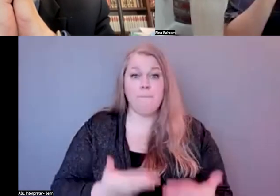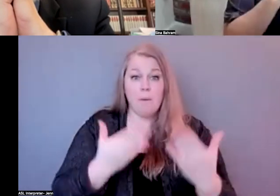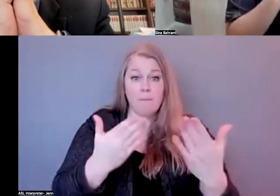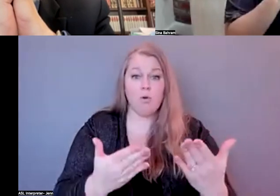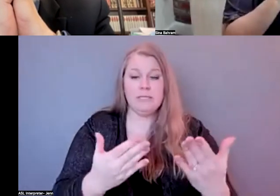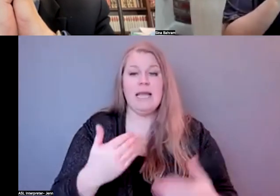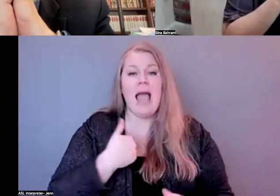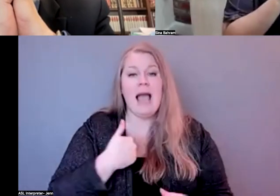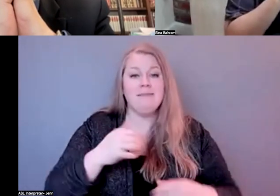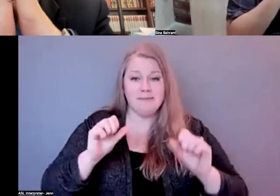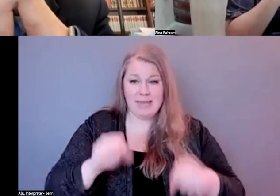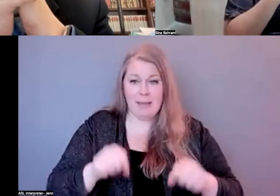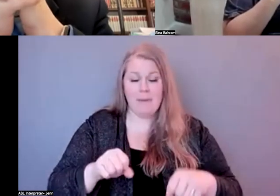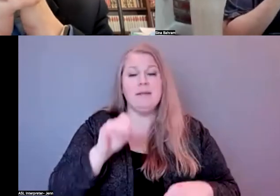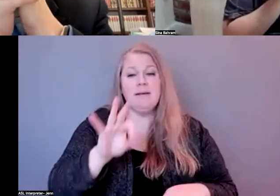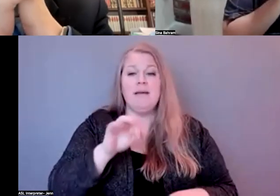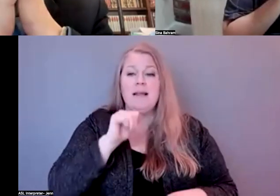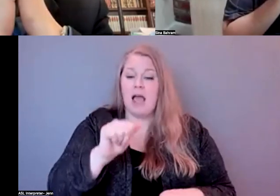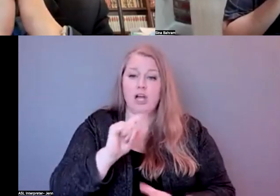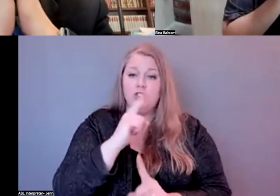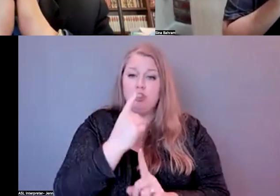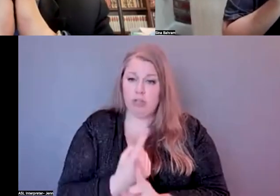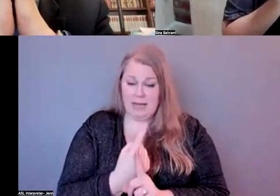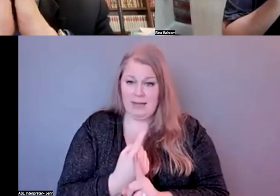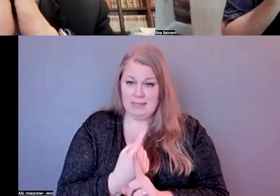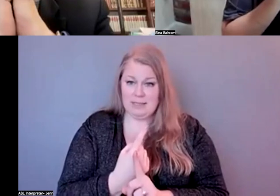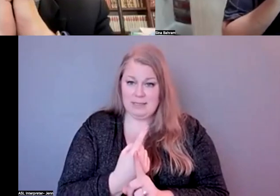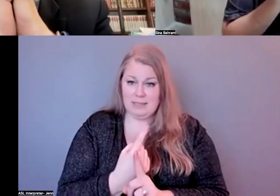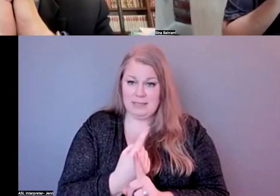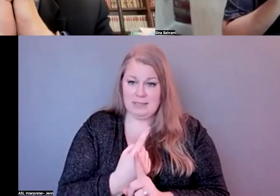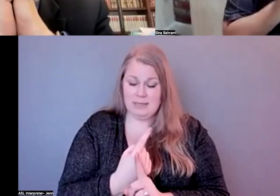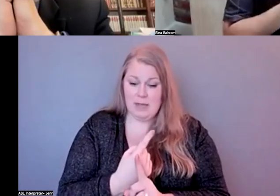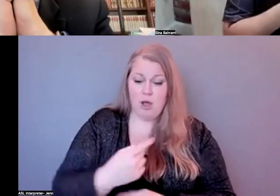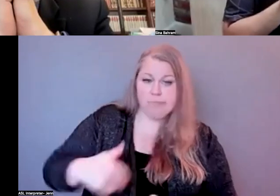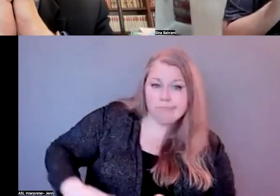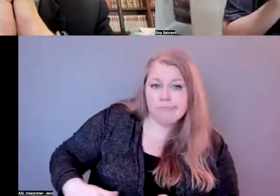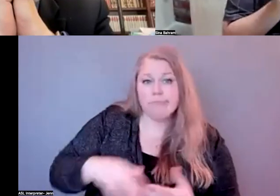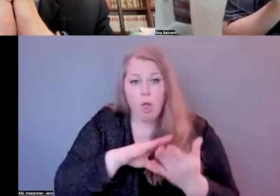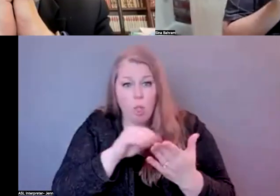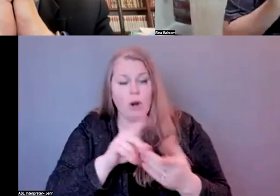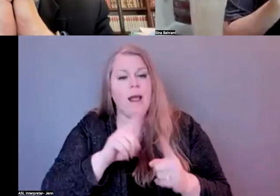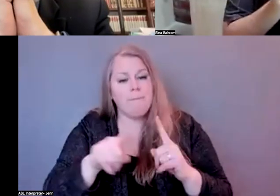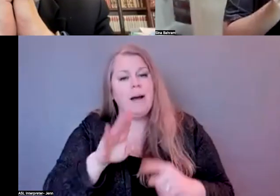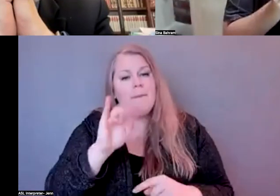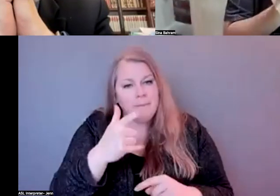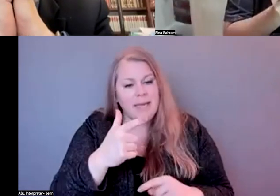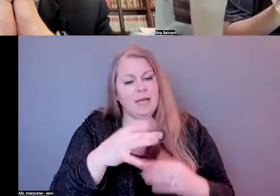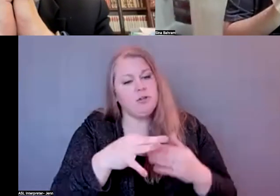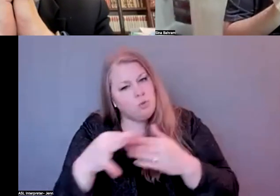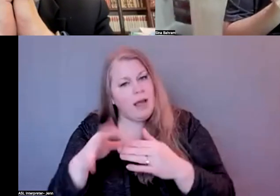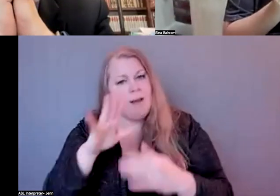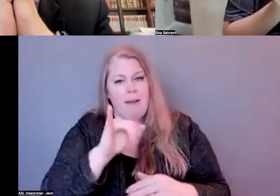the capability of not only intuiting and learning from, but being directed by that